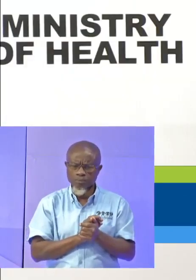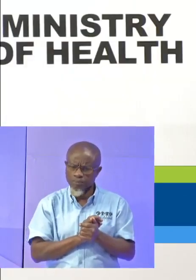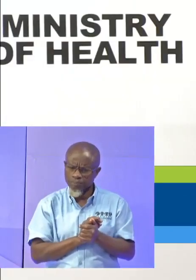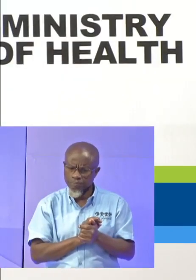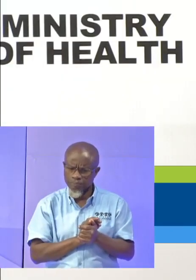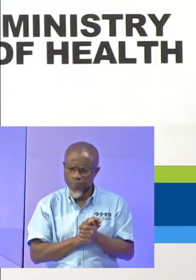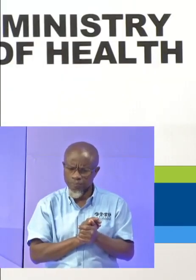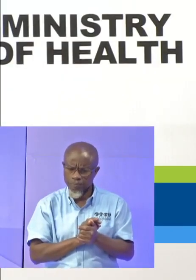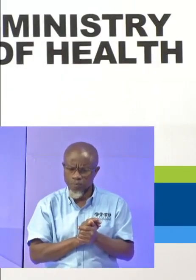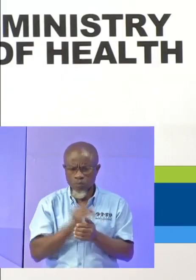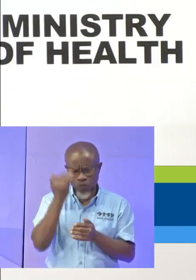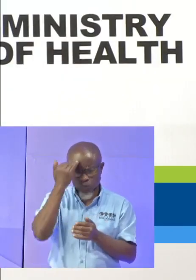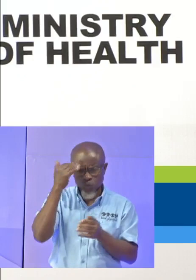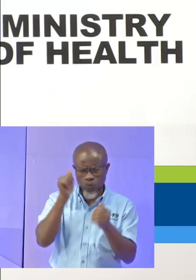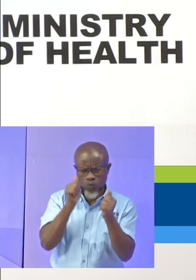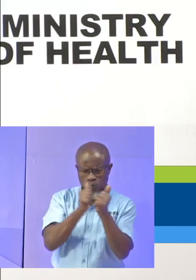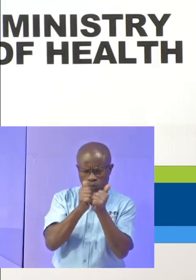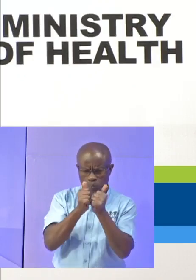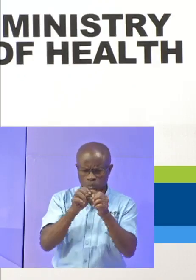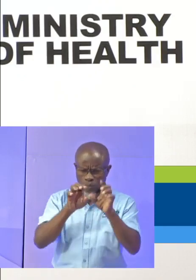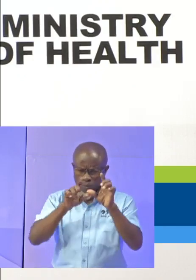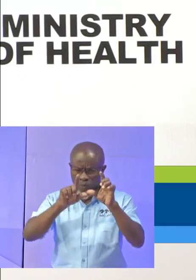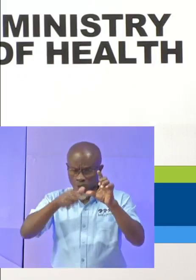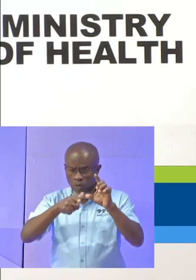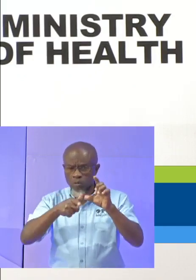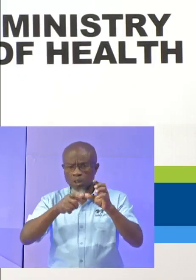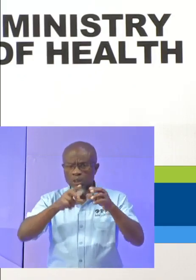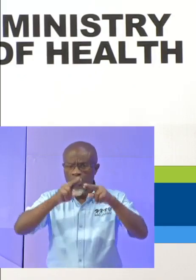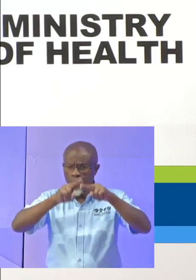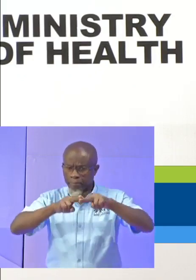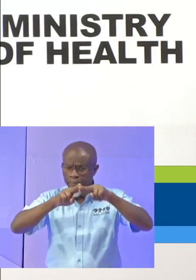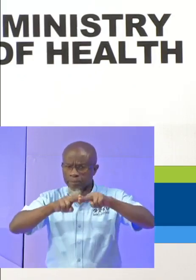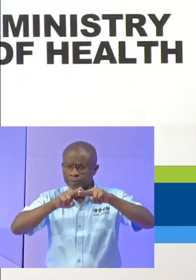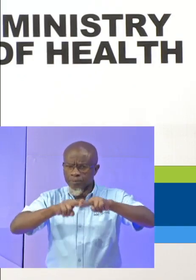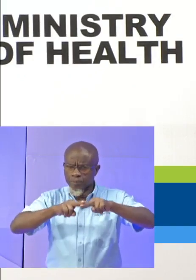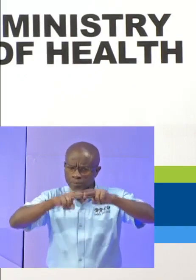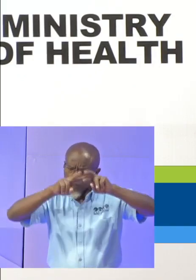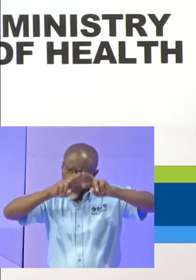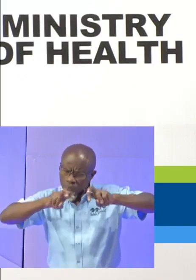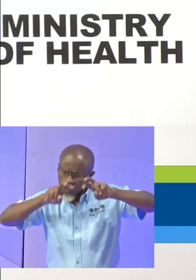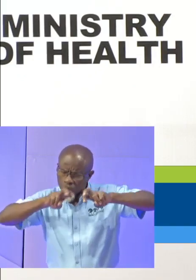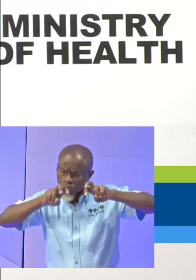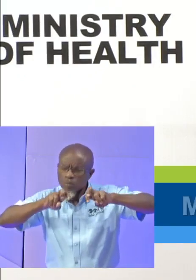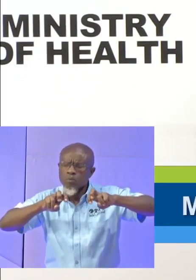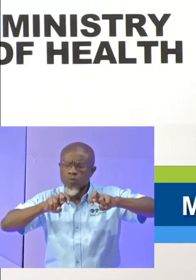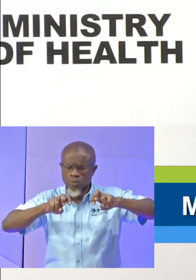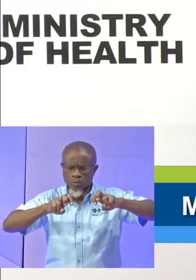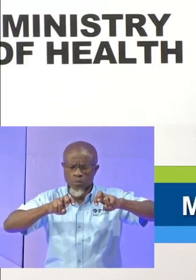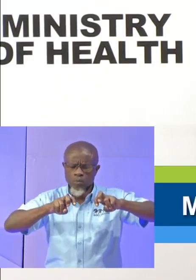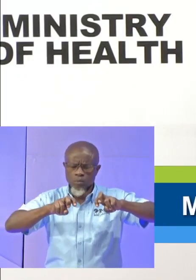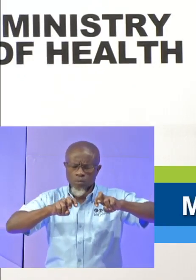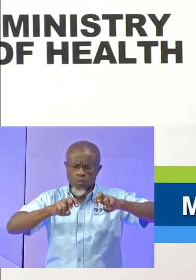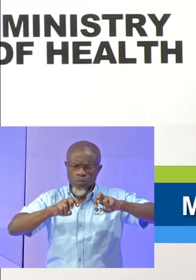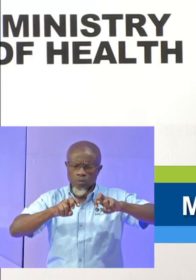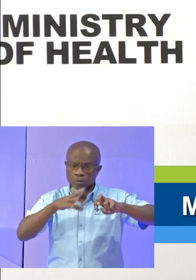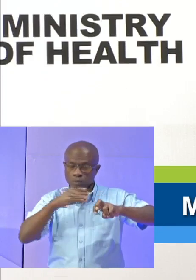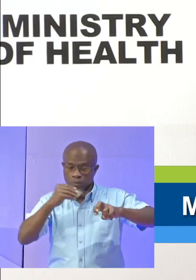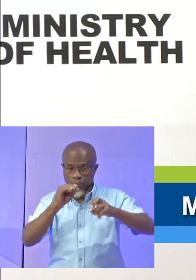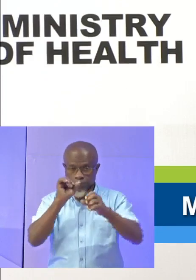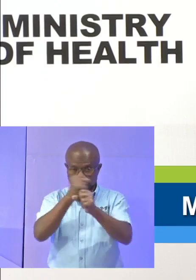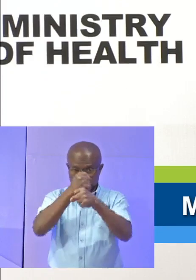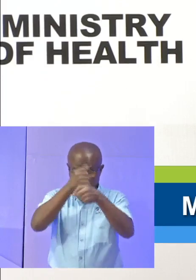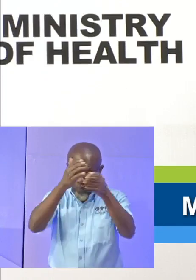setting of shelf lives, it's based on stability studies over a period of time, and the manufacturers,